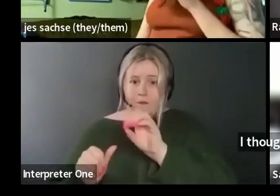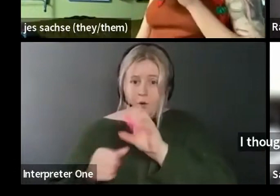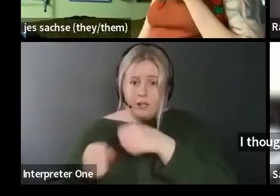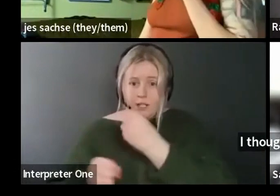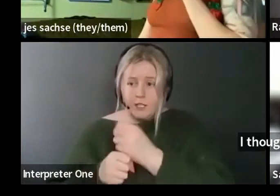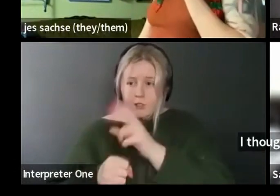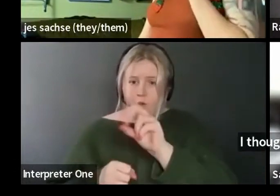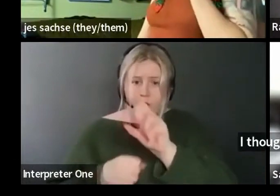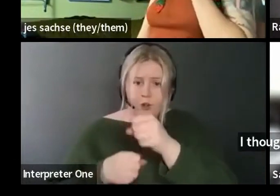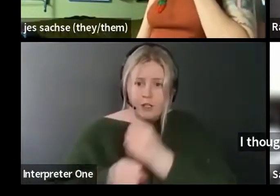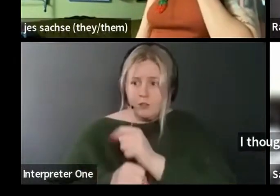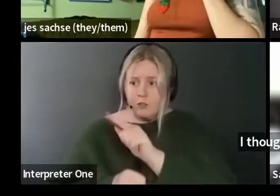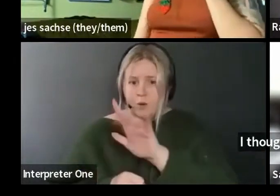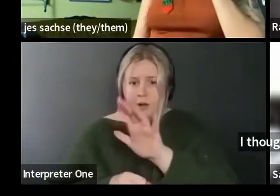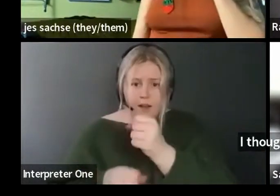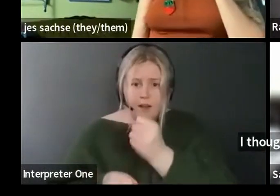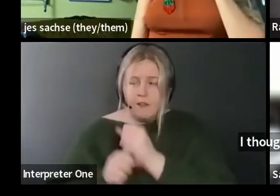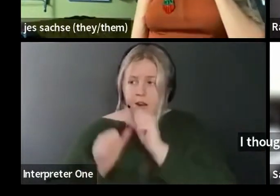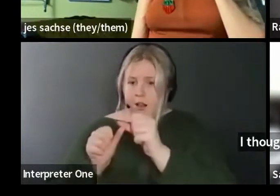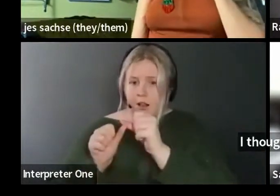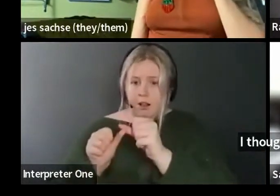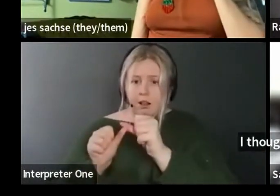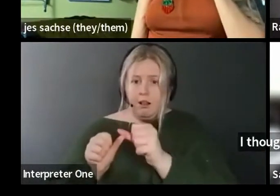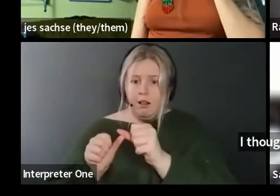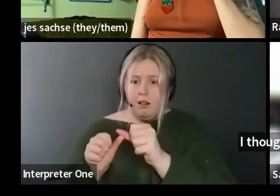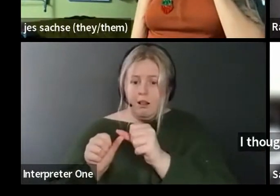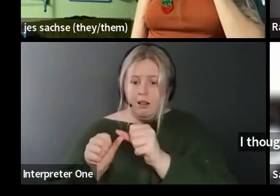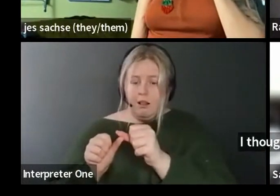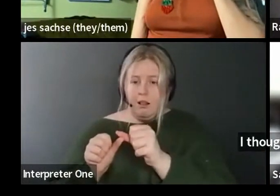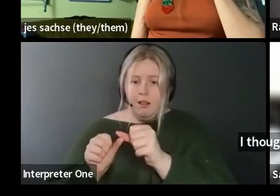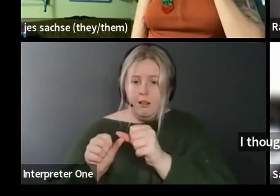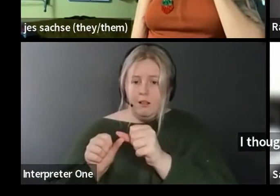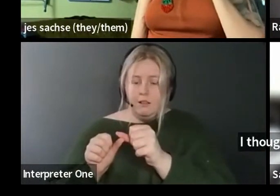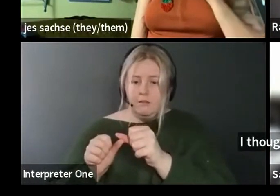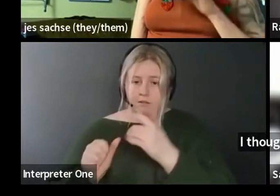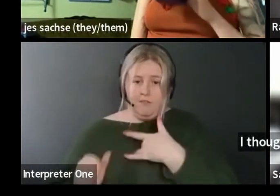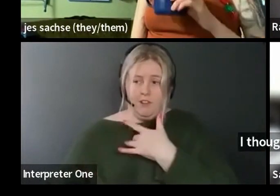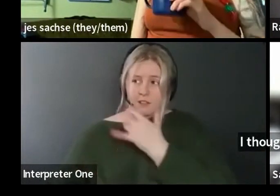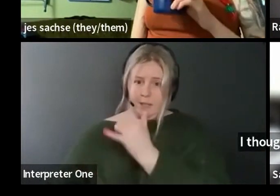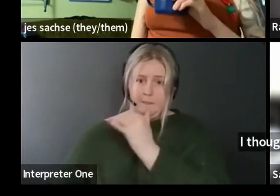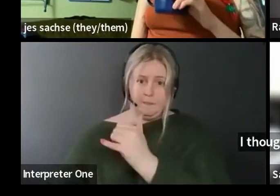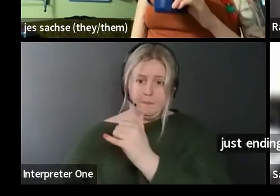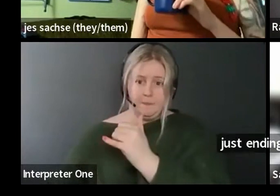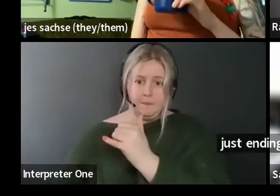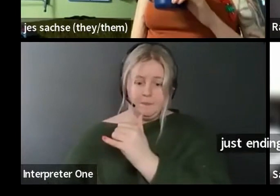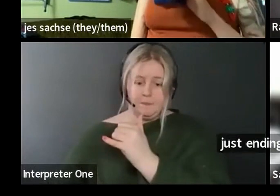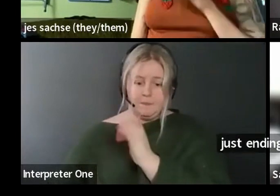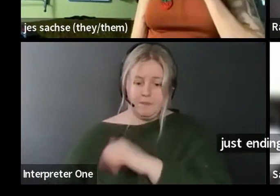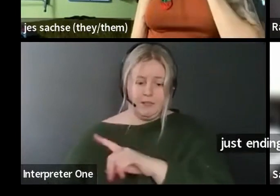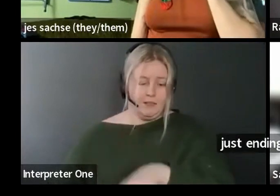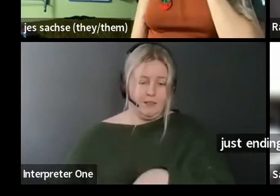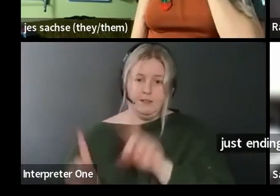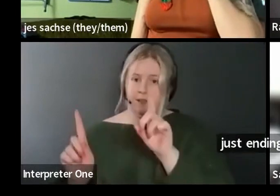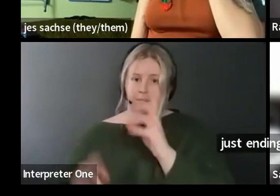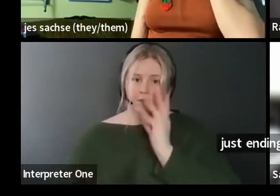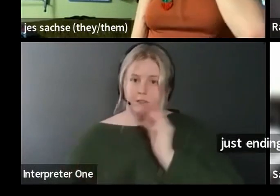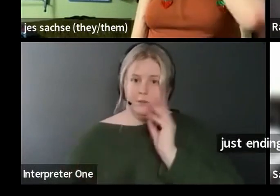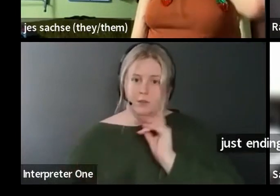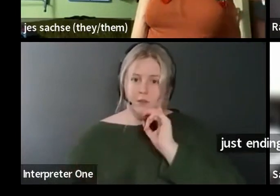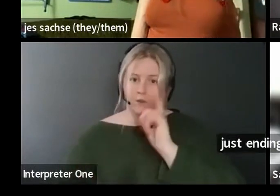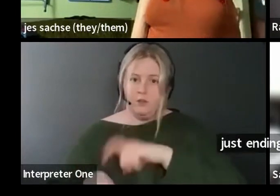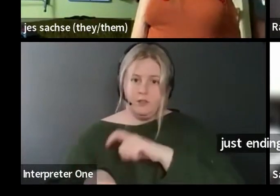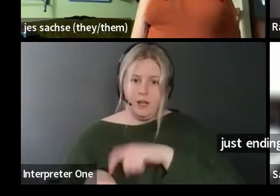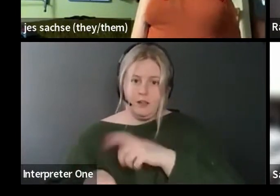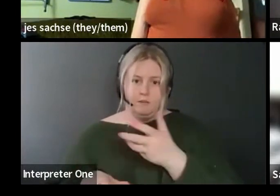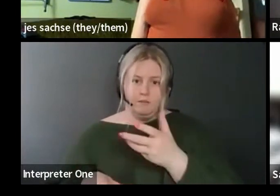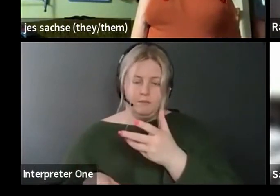years in jail or 25 years, like that's only like my lips can talk about this, but that's like a whole different level of type of time that people done.